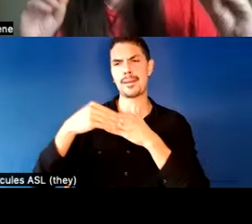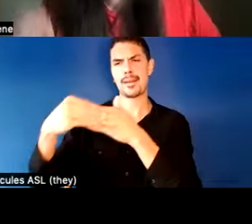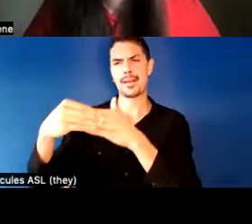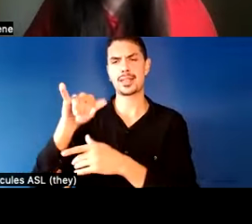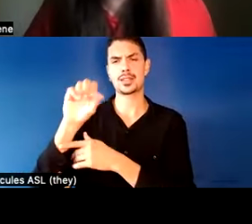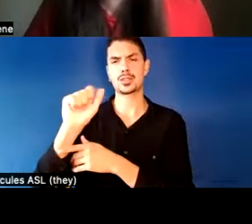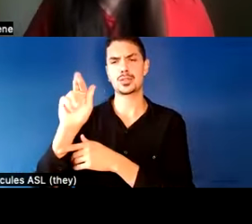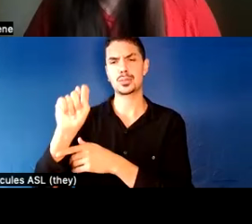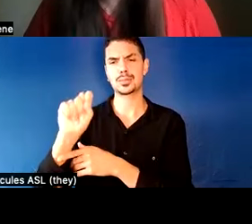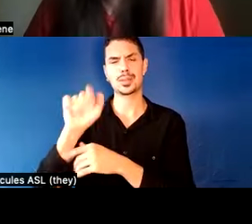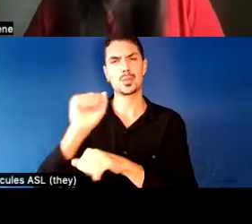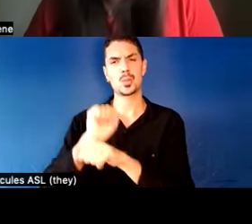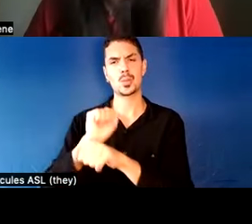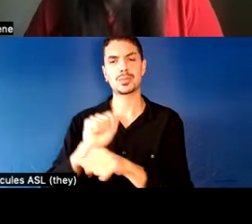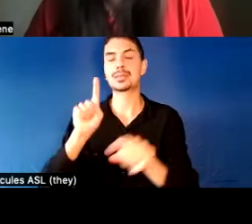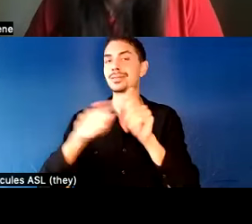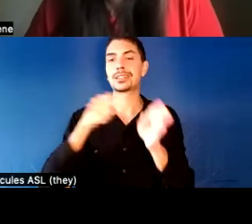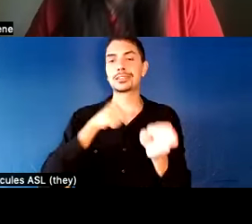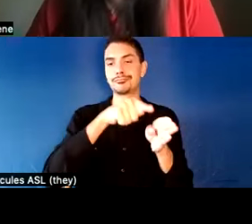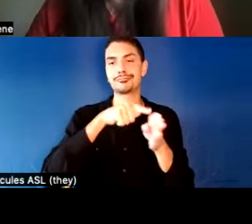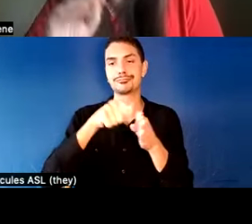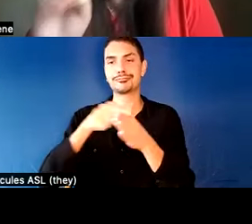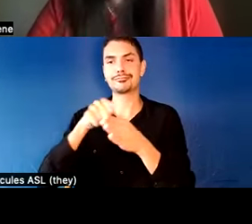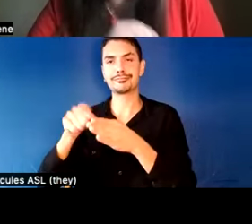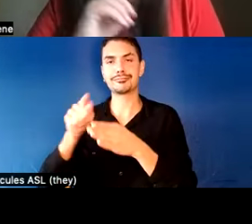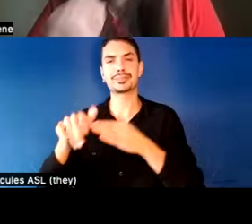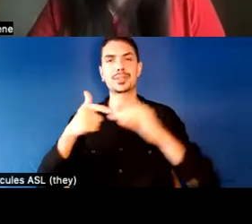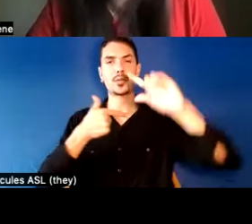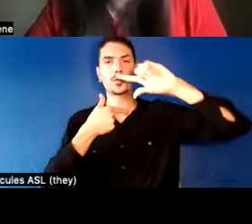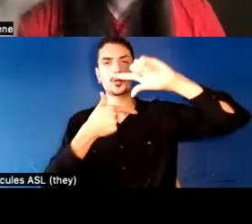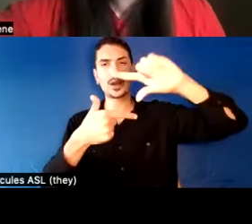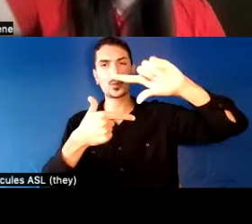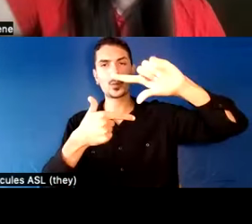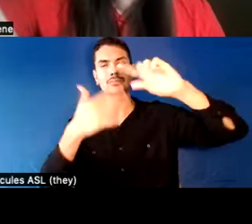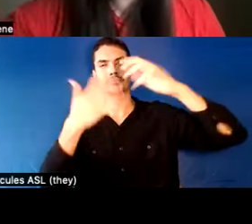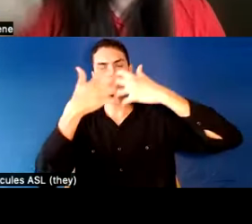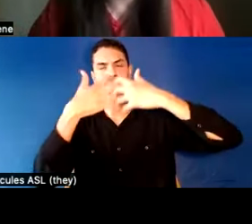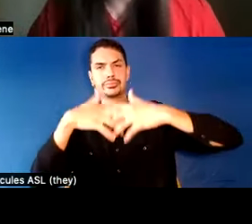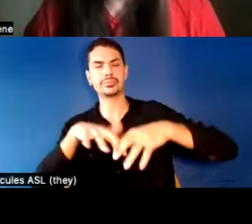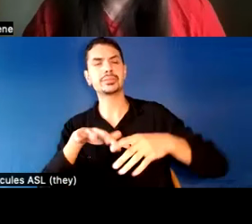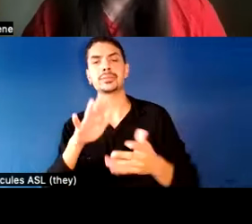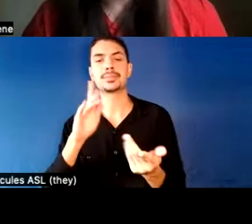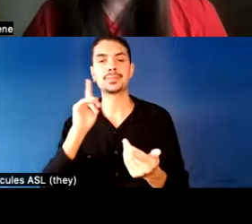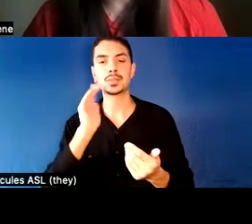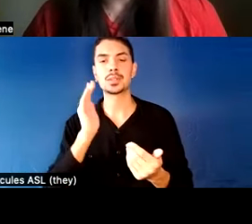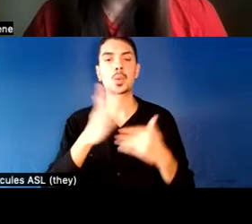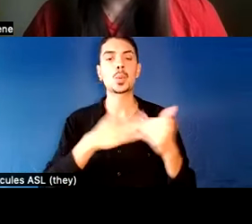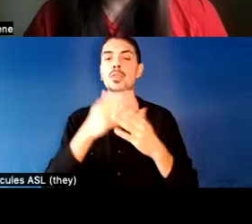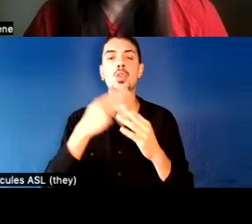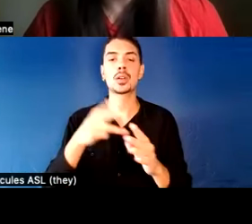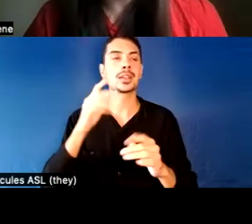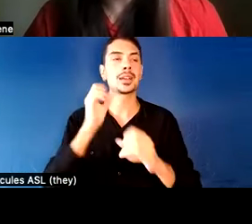and these different frameworks, having that shared, vision or mission or North Star, whatever you want to call